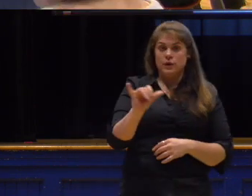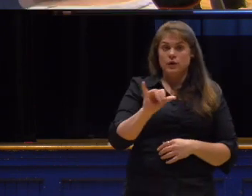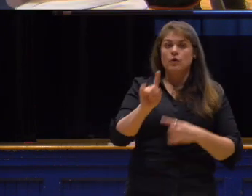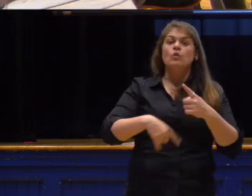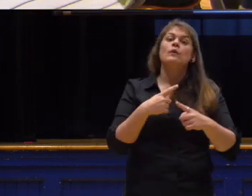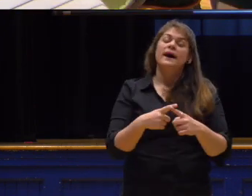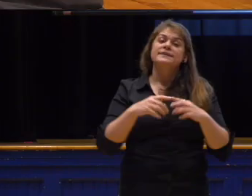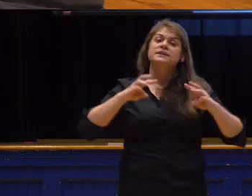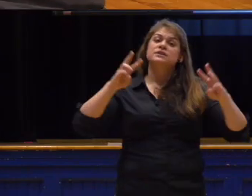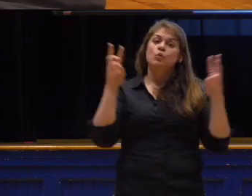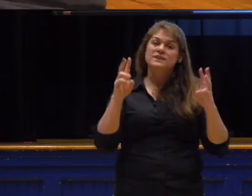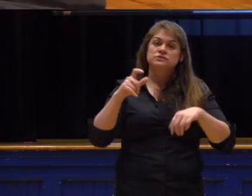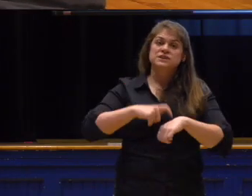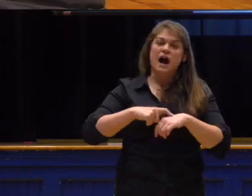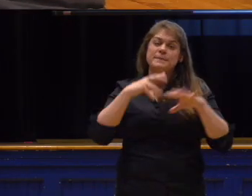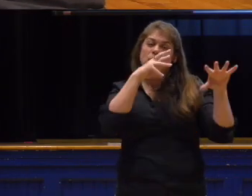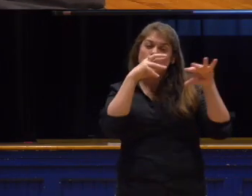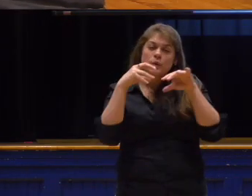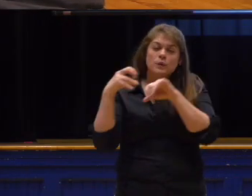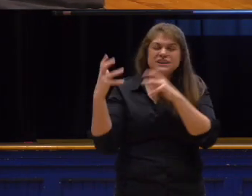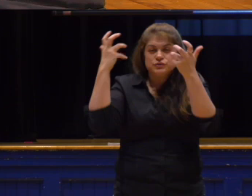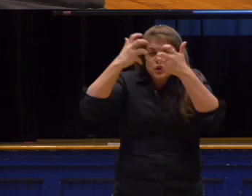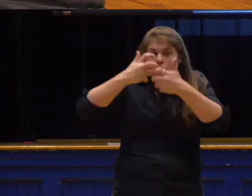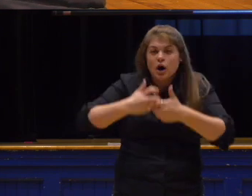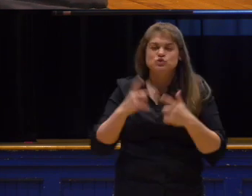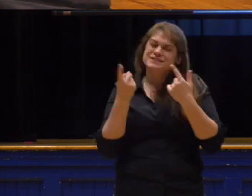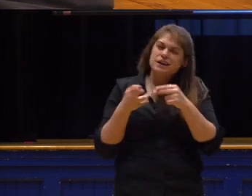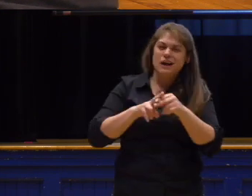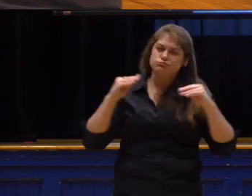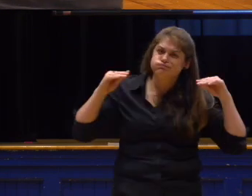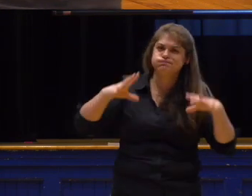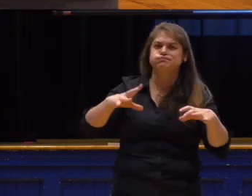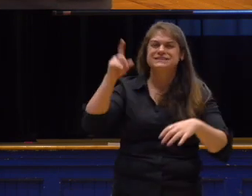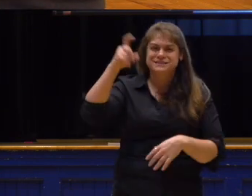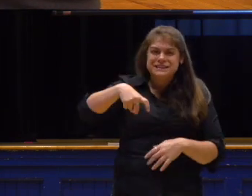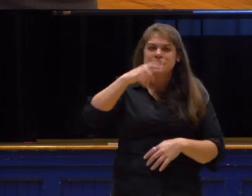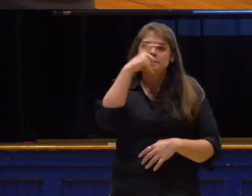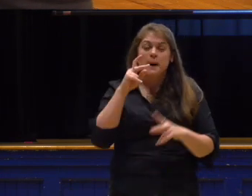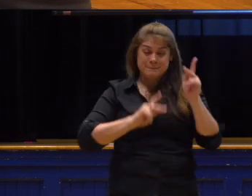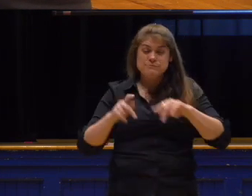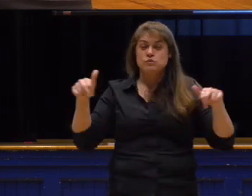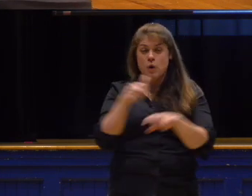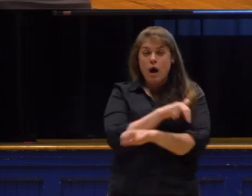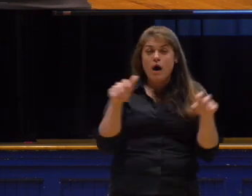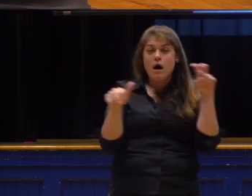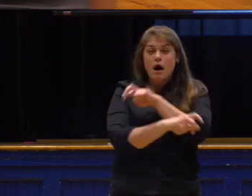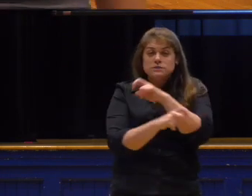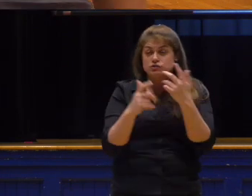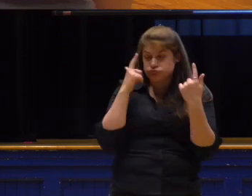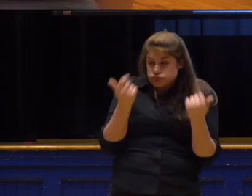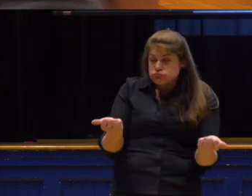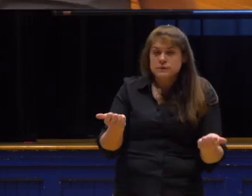When it's wintertime, it's darker early. So you need that lighting. Because a lot of people do cross there, like you